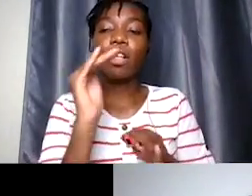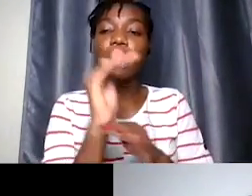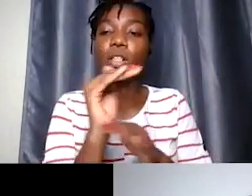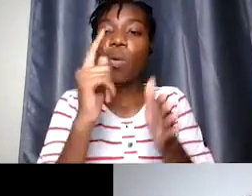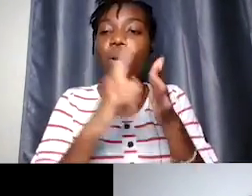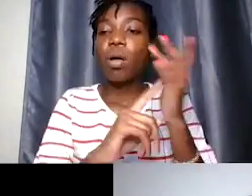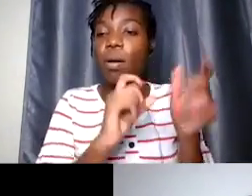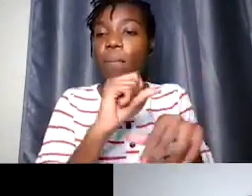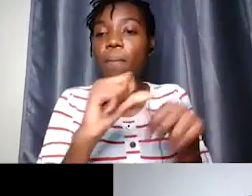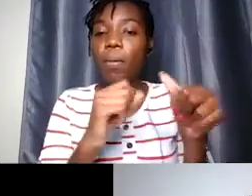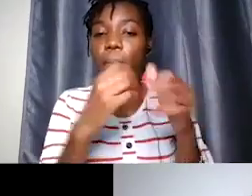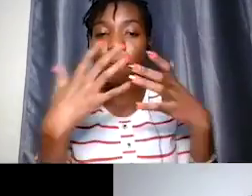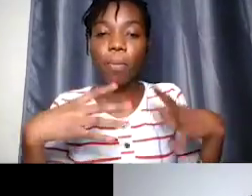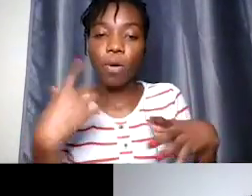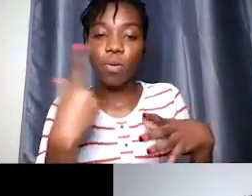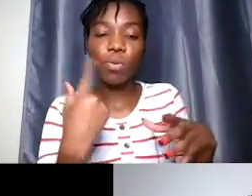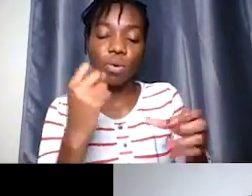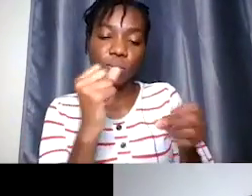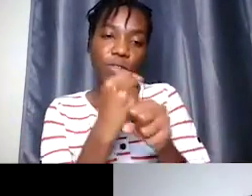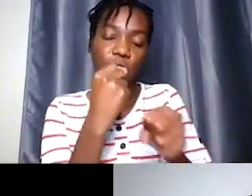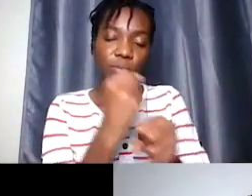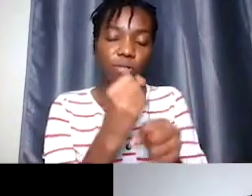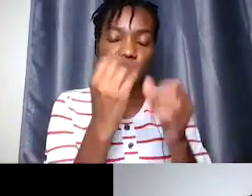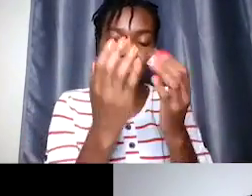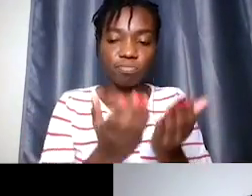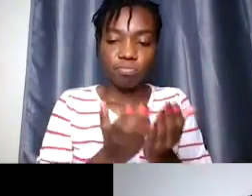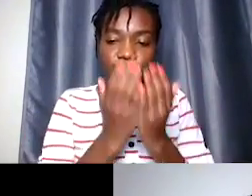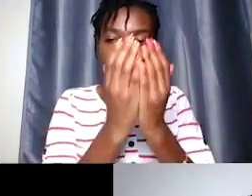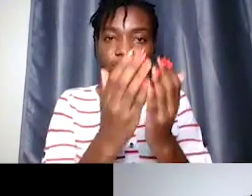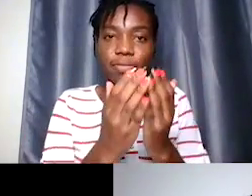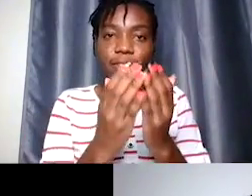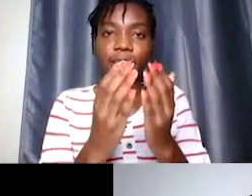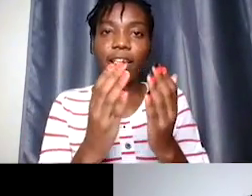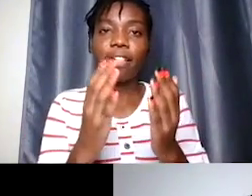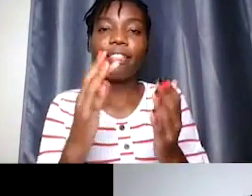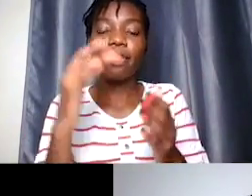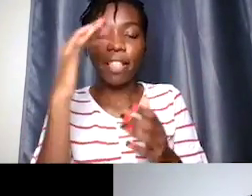who cannot afford therapy?